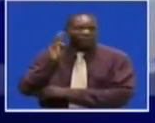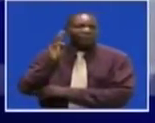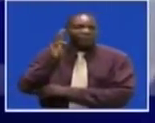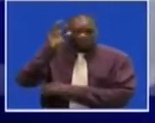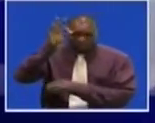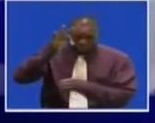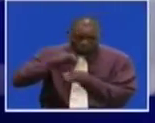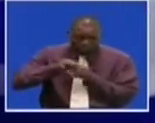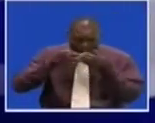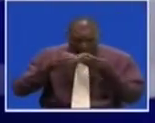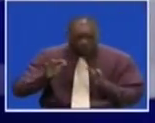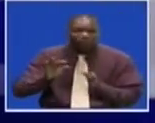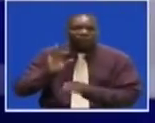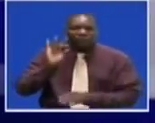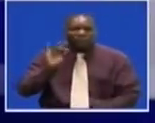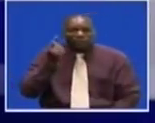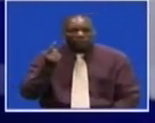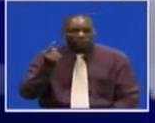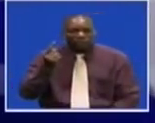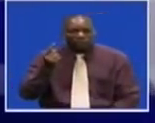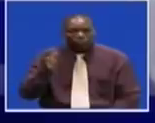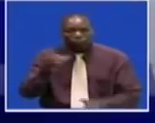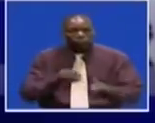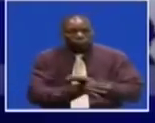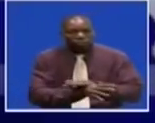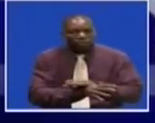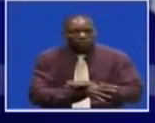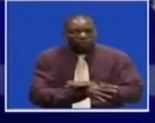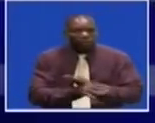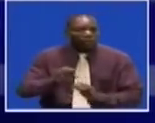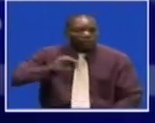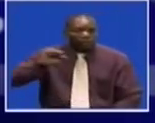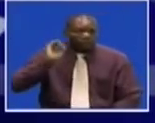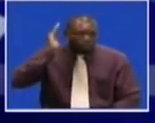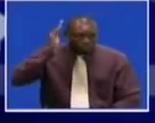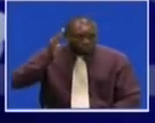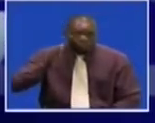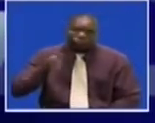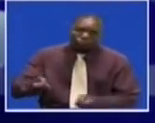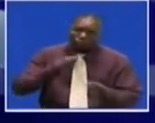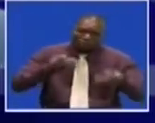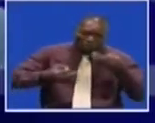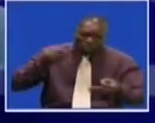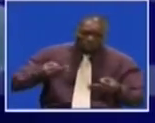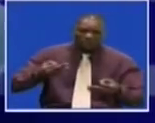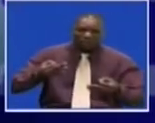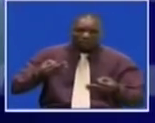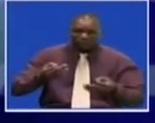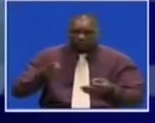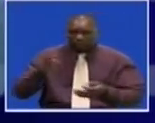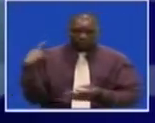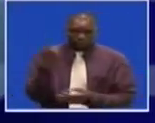were cast, with 81 having been rejected. But the PF says it will petition the Sesheke parliamentary